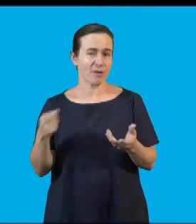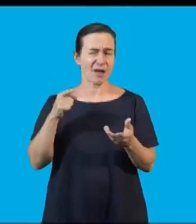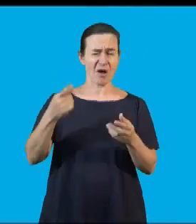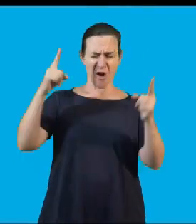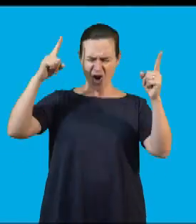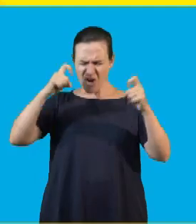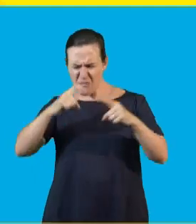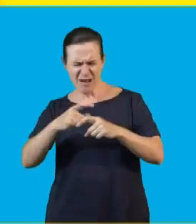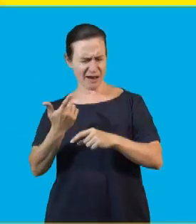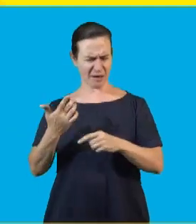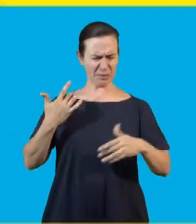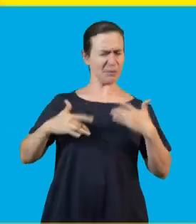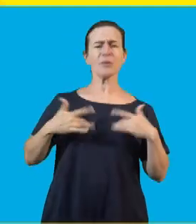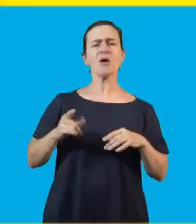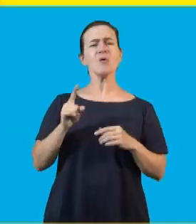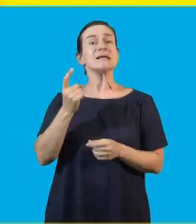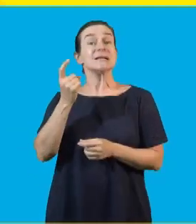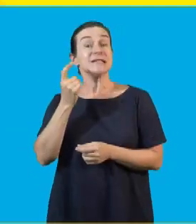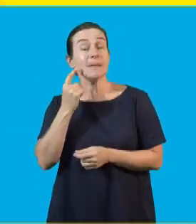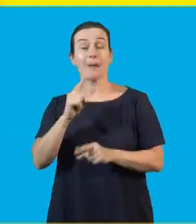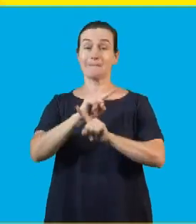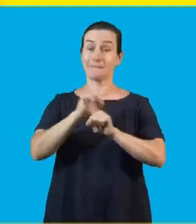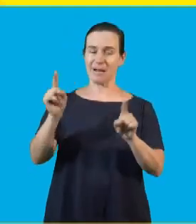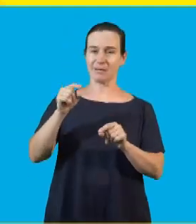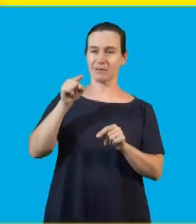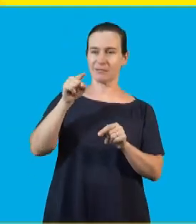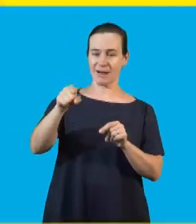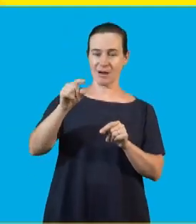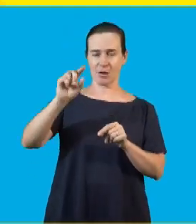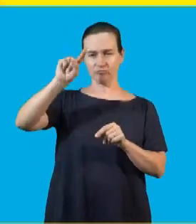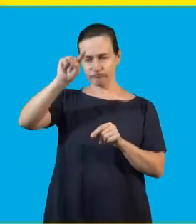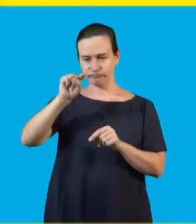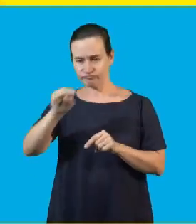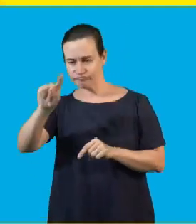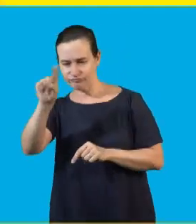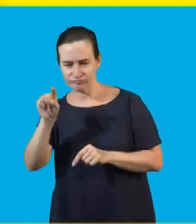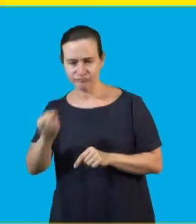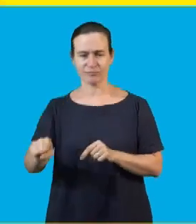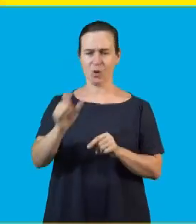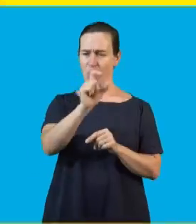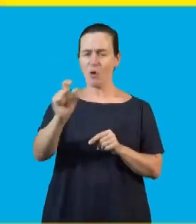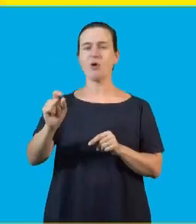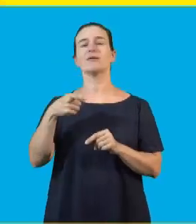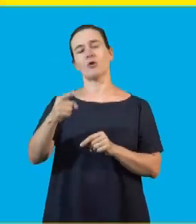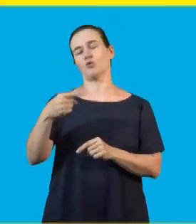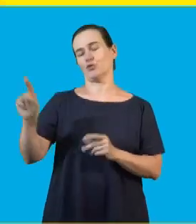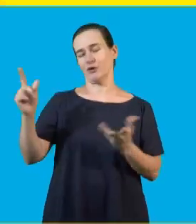is not complicated or fancy. It is simple, but it is more correct than the one on top.